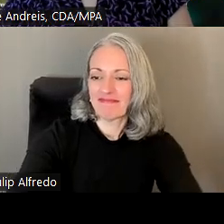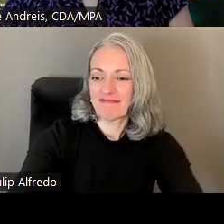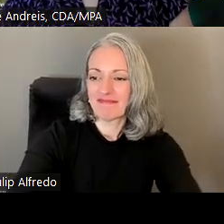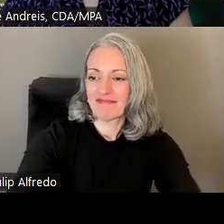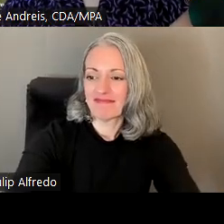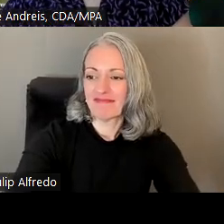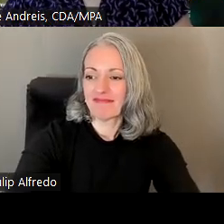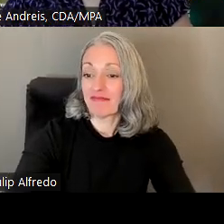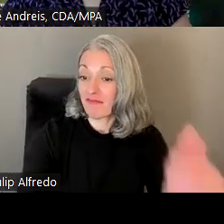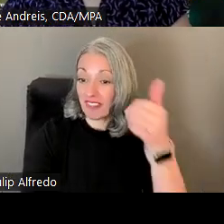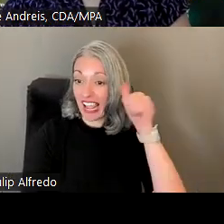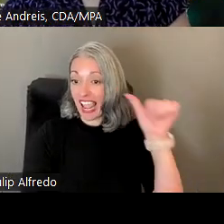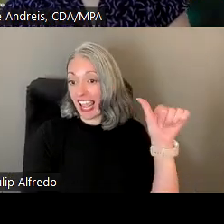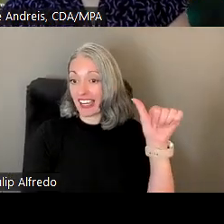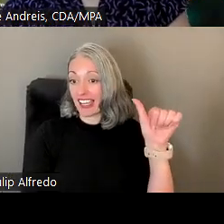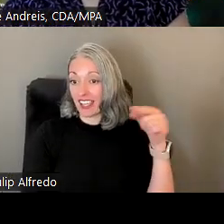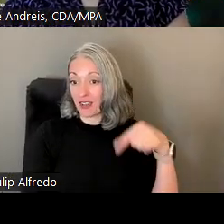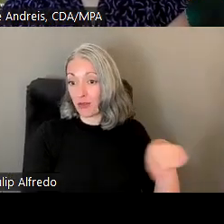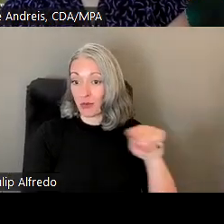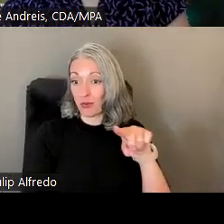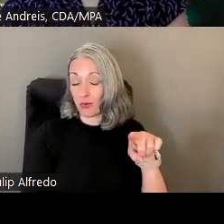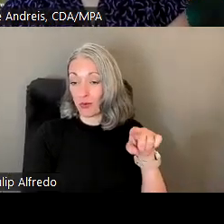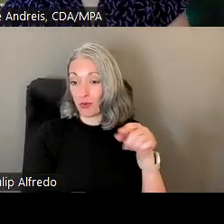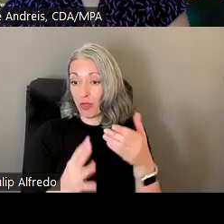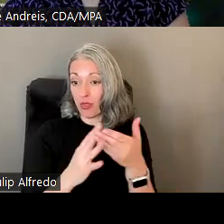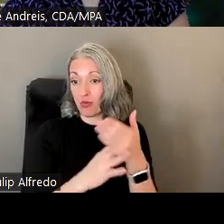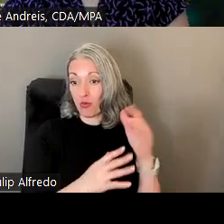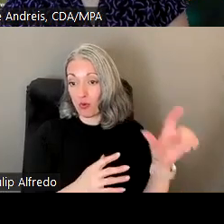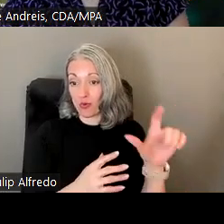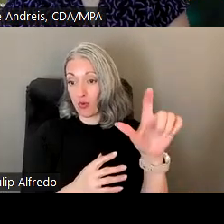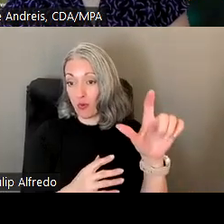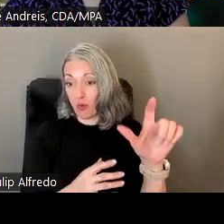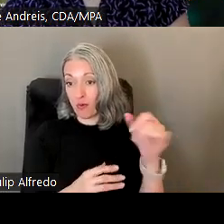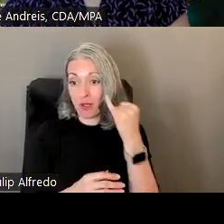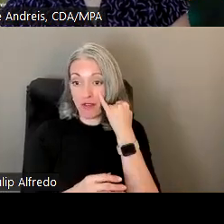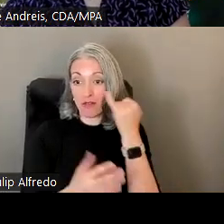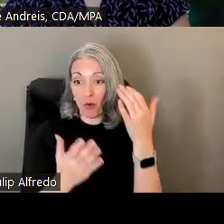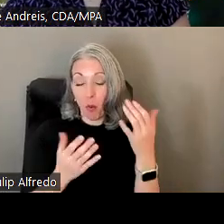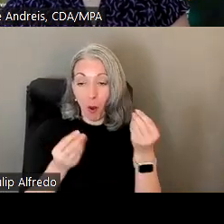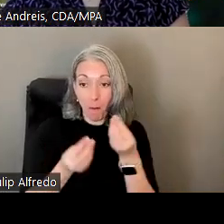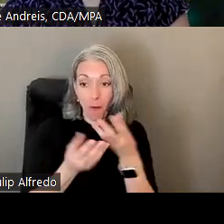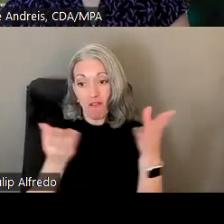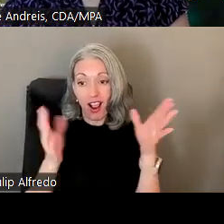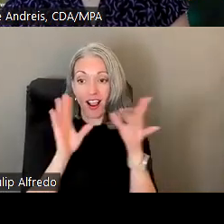And any attendees via Zoom? If you'd like to provide a comment,